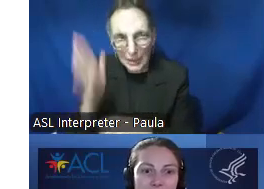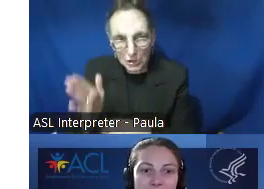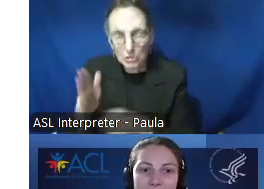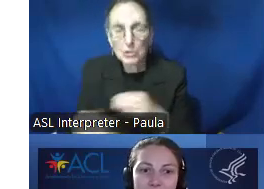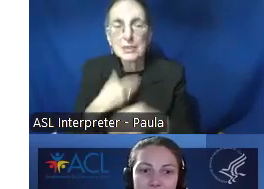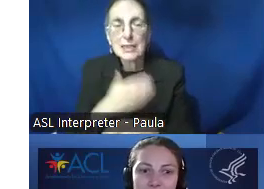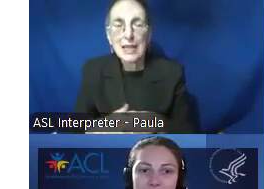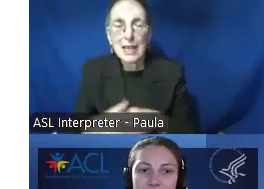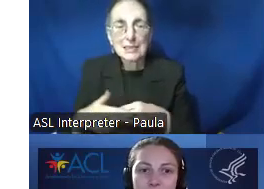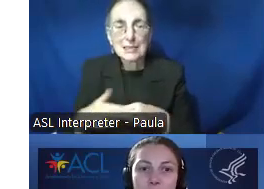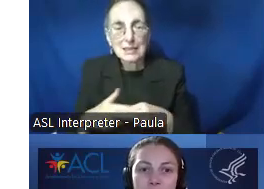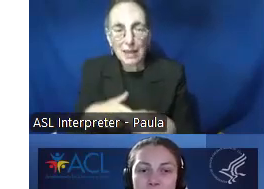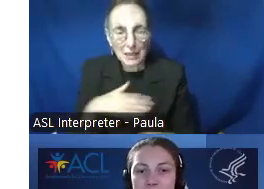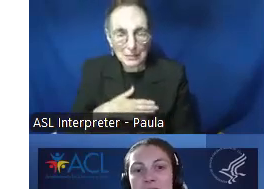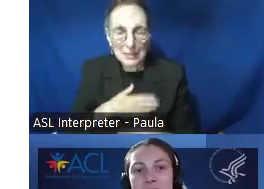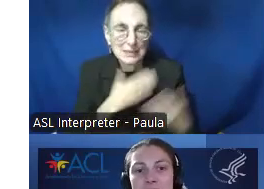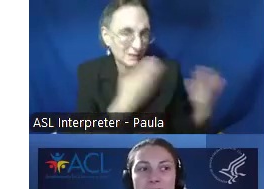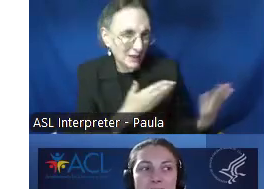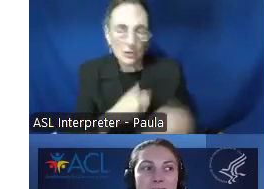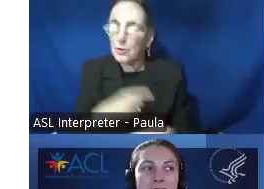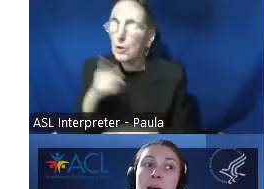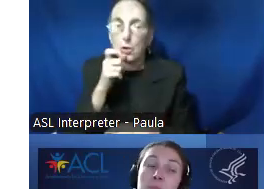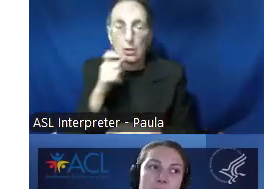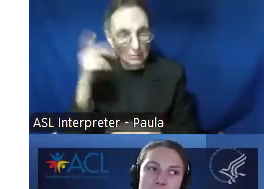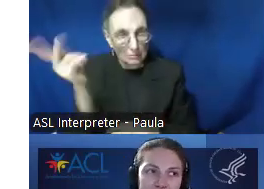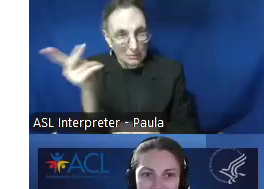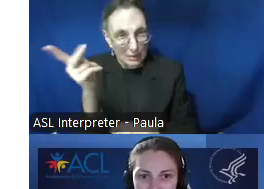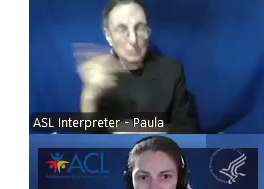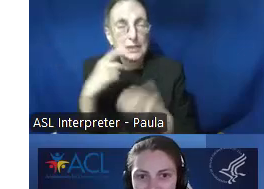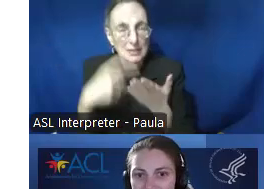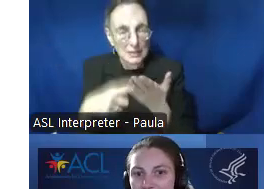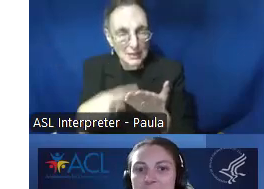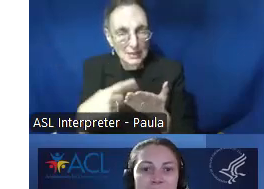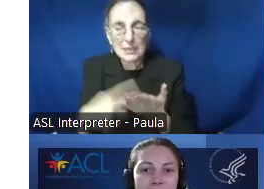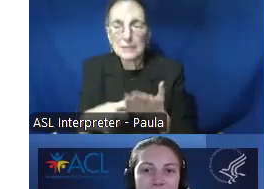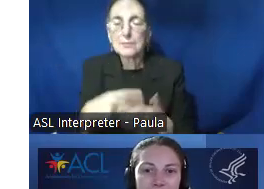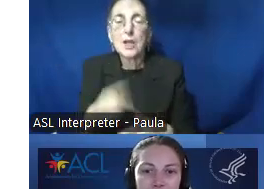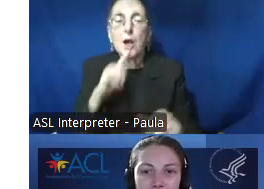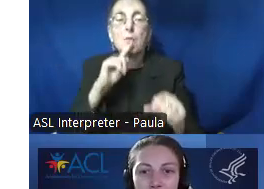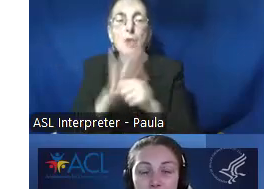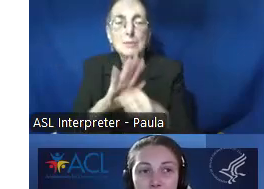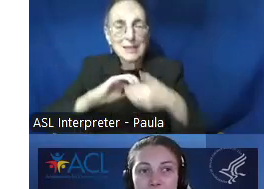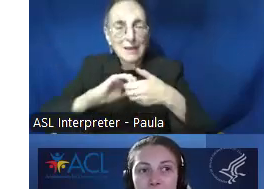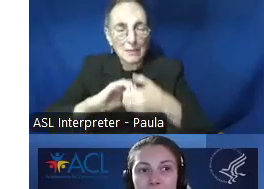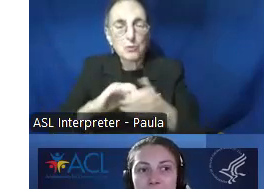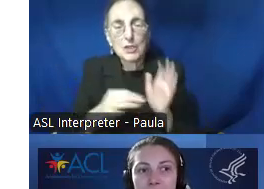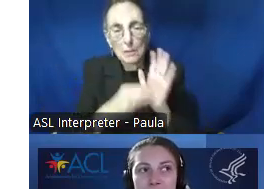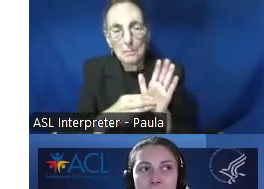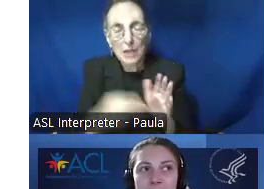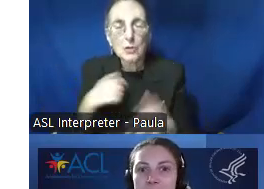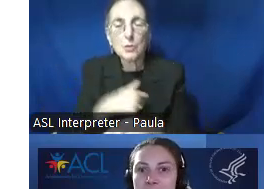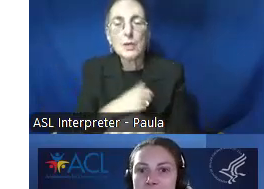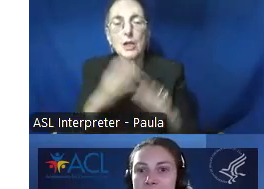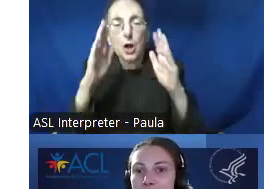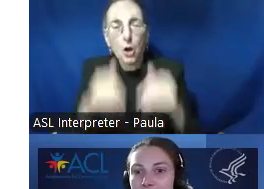Thank you. Who are going to be discussing a promising collaboration model that we hope will help give you